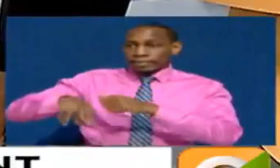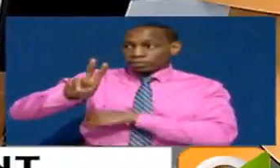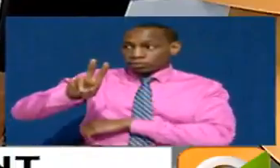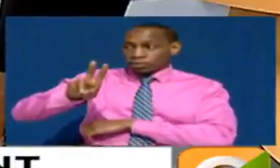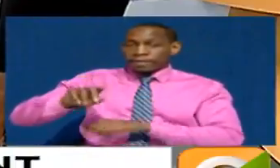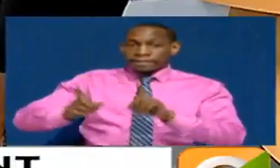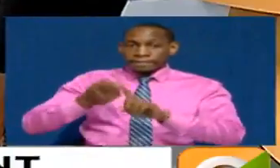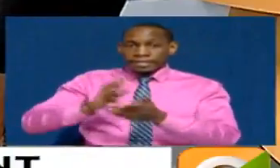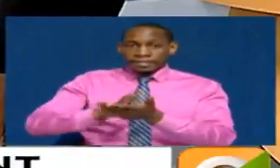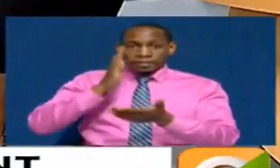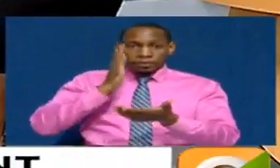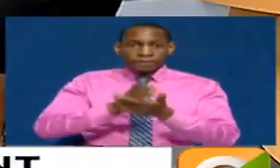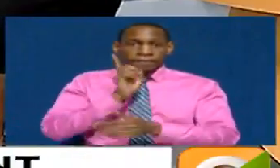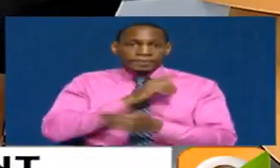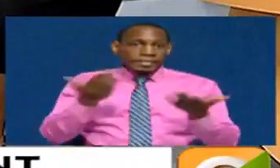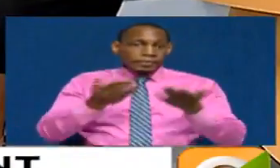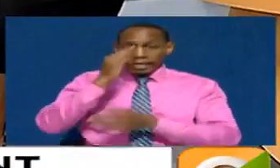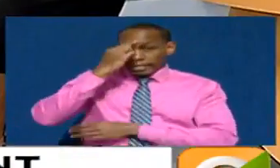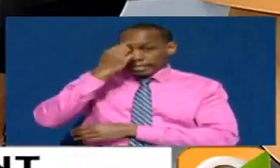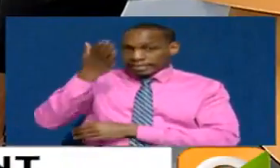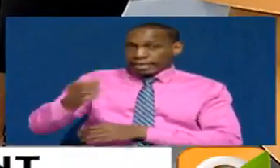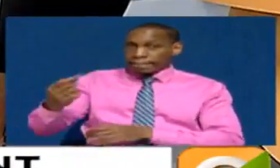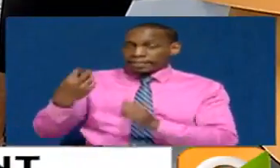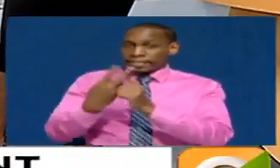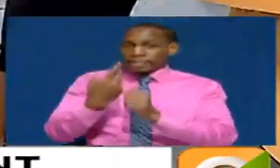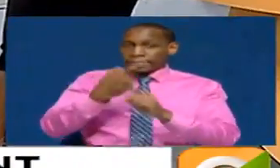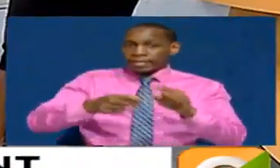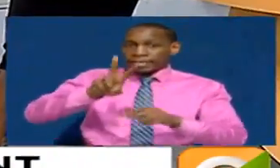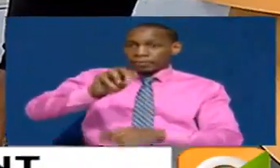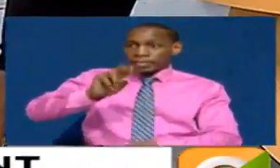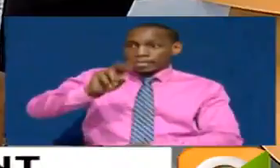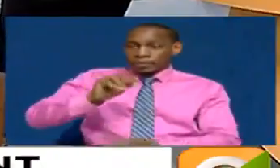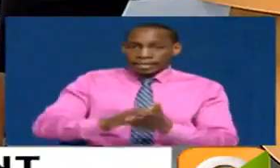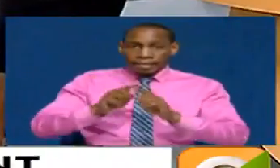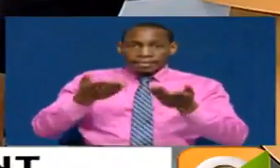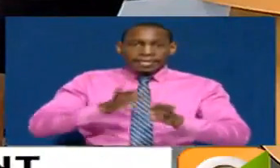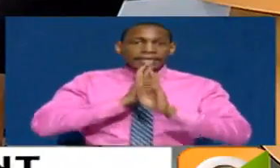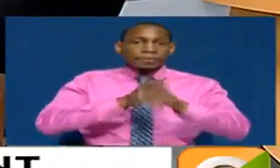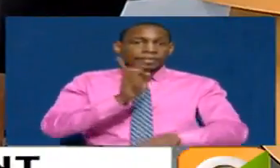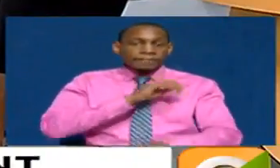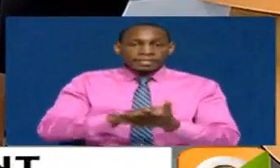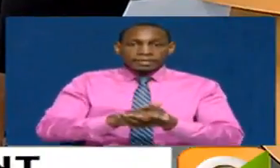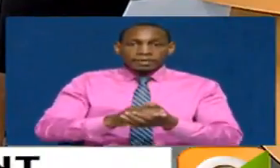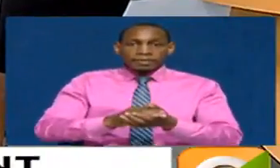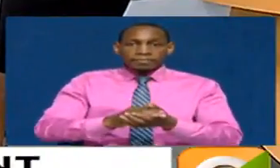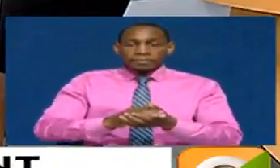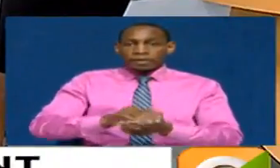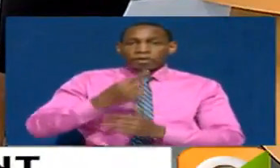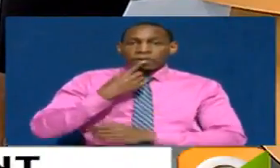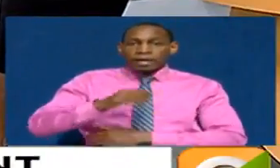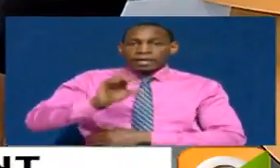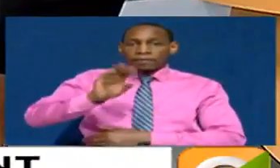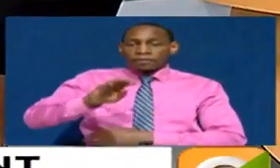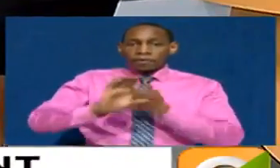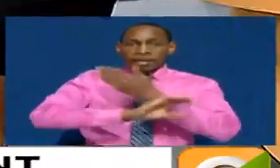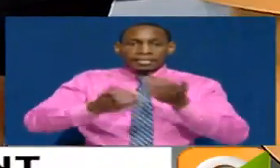B16172. It was first identified in India in December 2020, but has now been reported in over 104